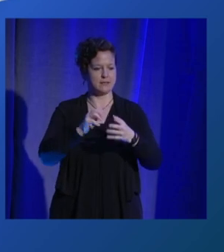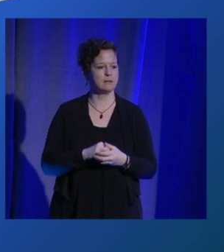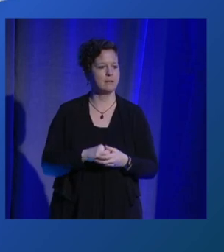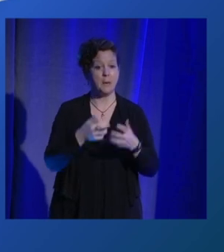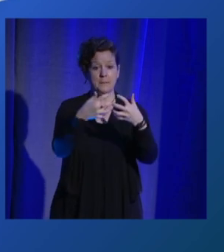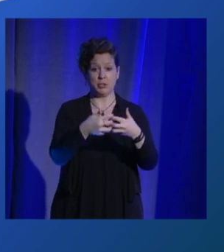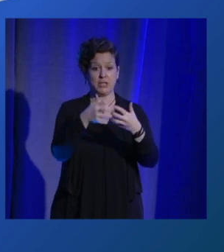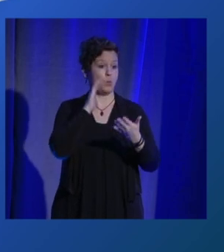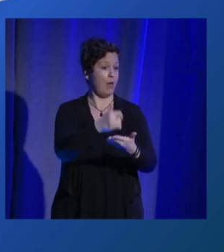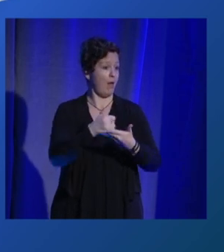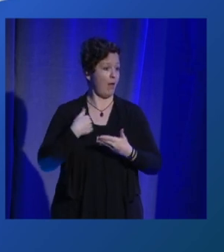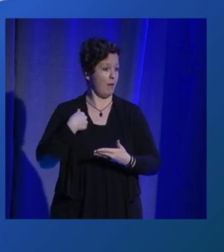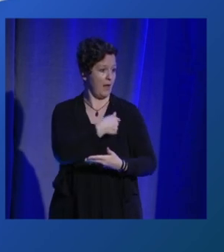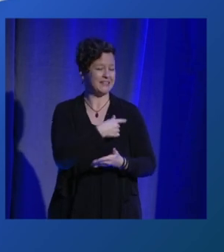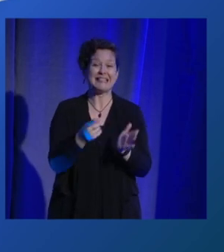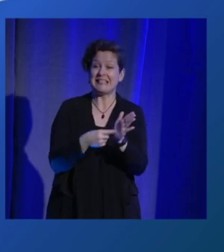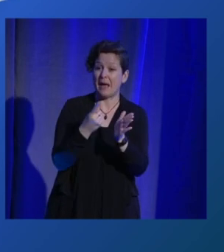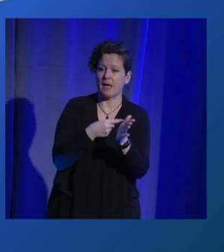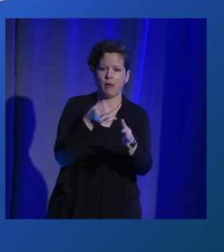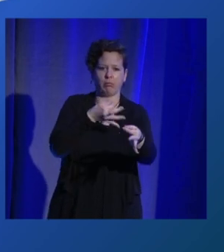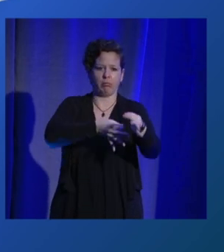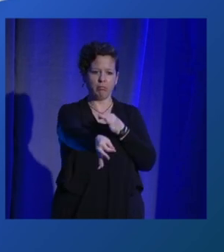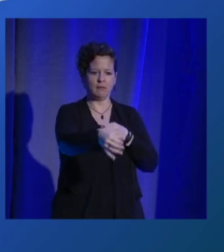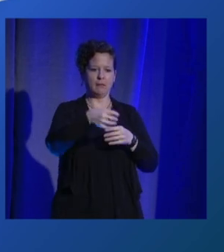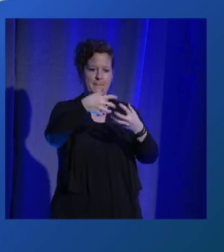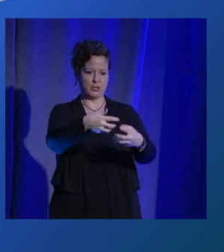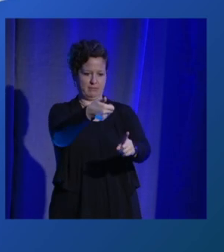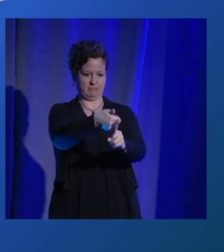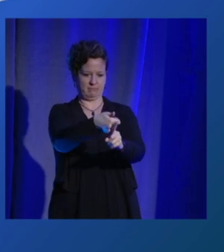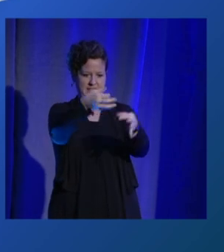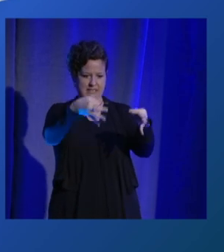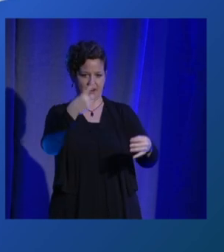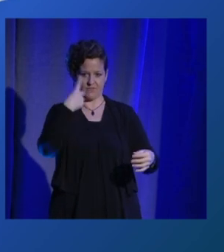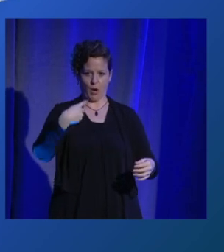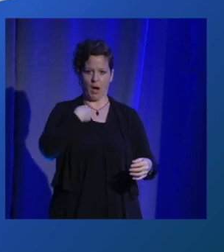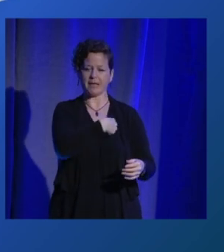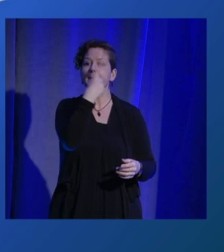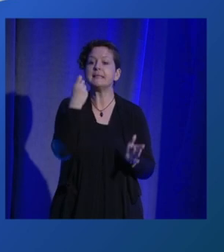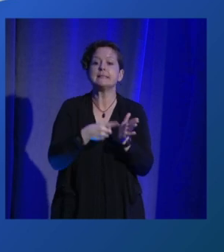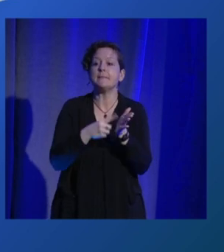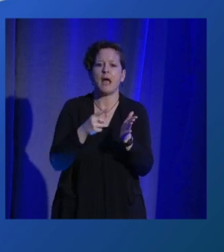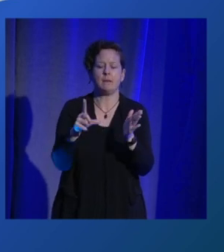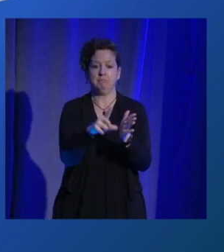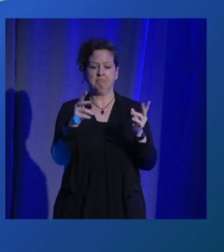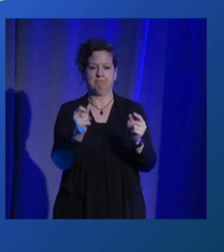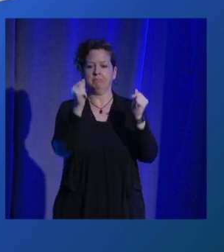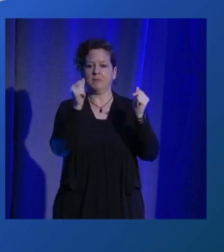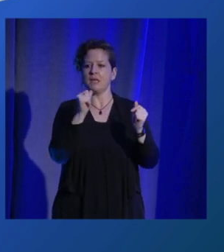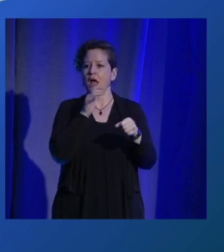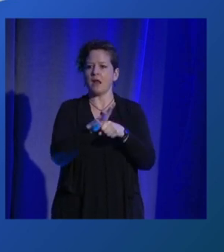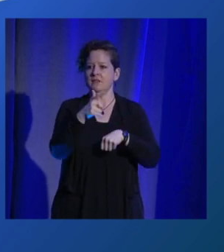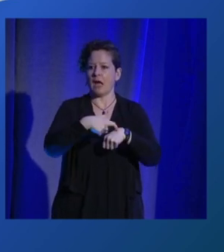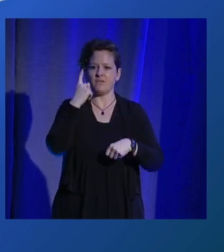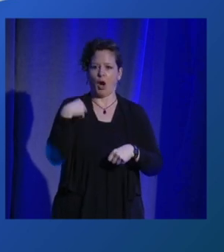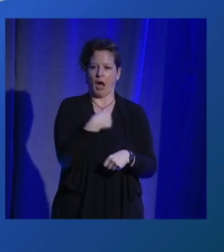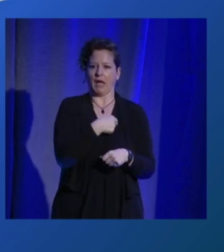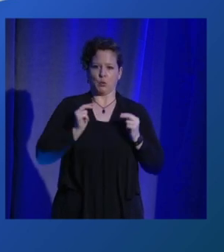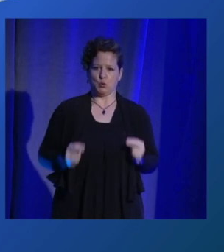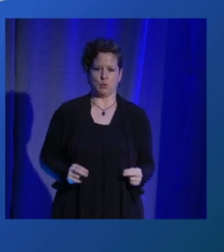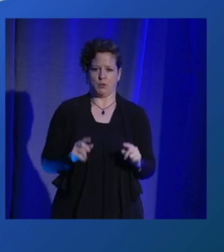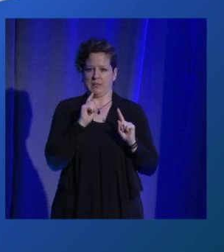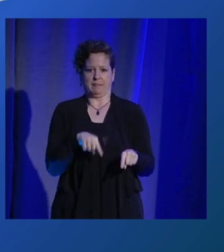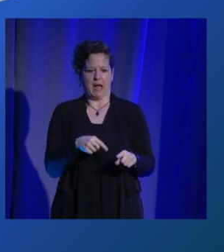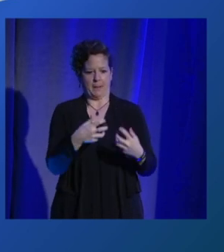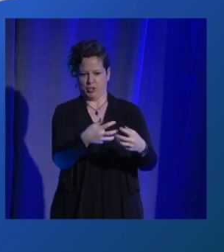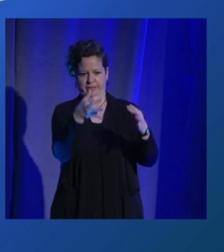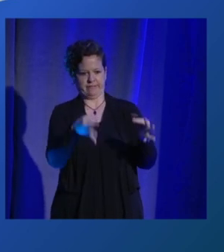case make the decisions for us because there's not enough time for us to humanly respond then we need some ways